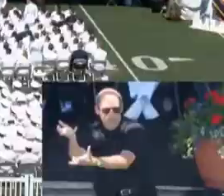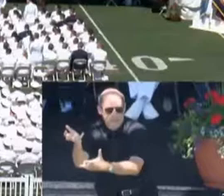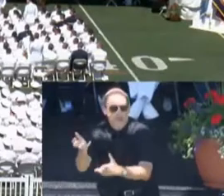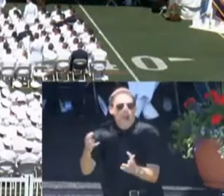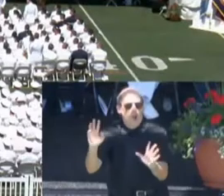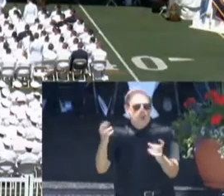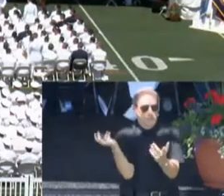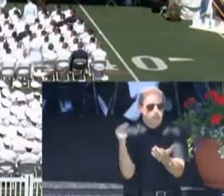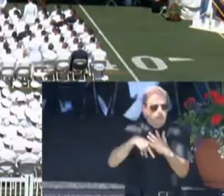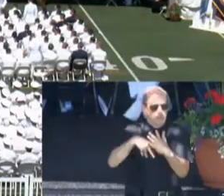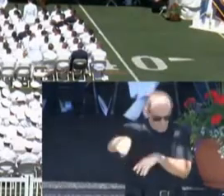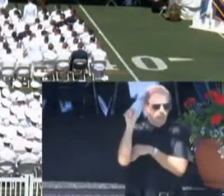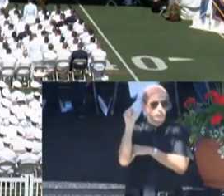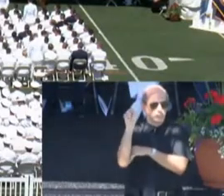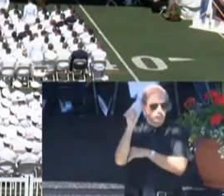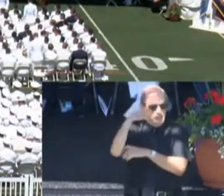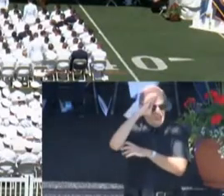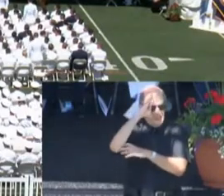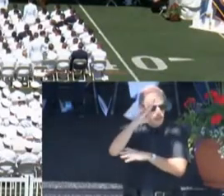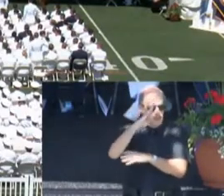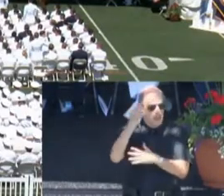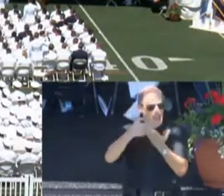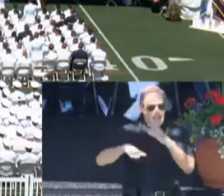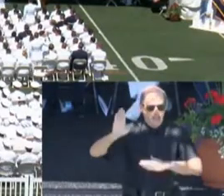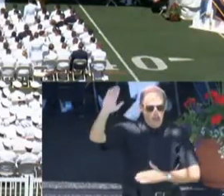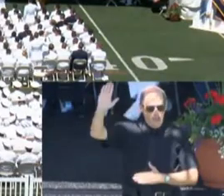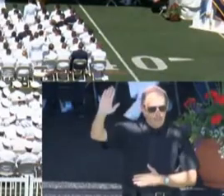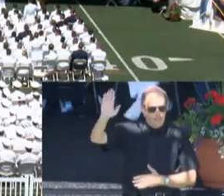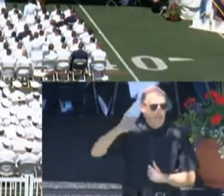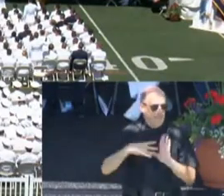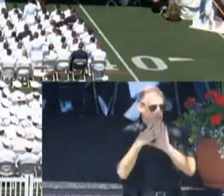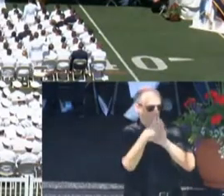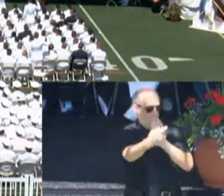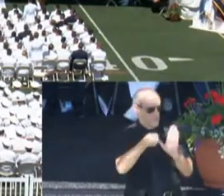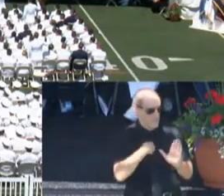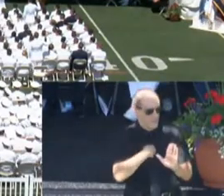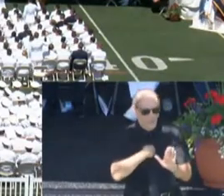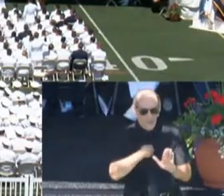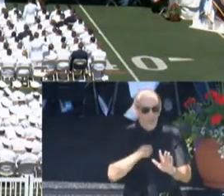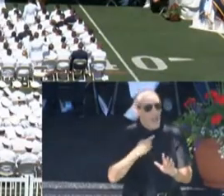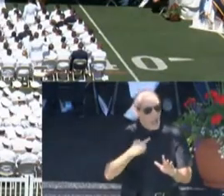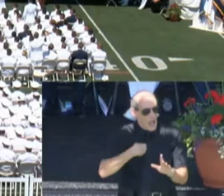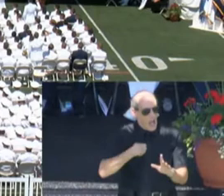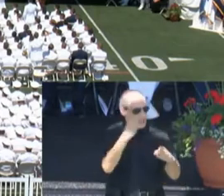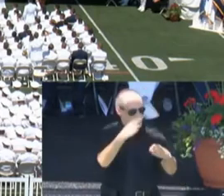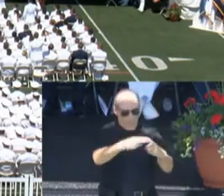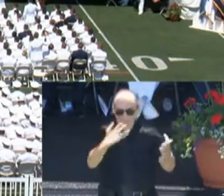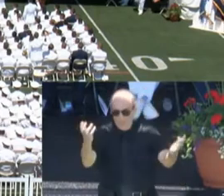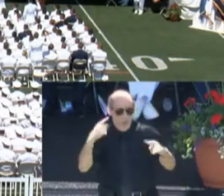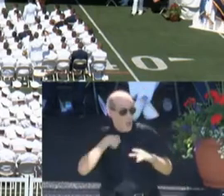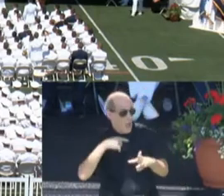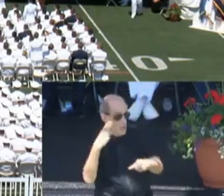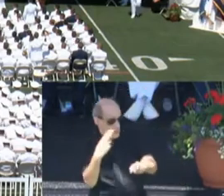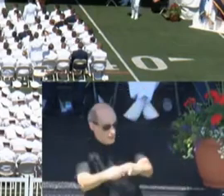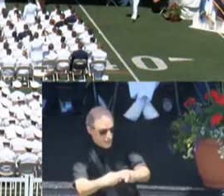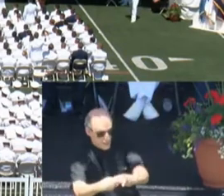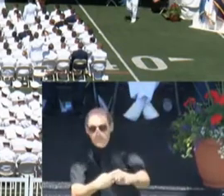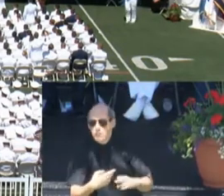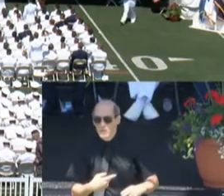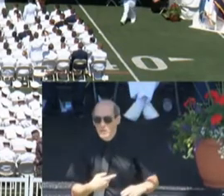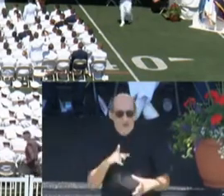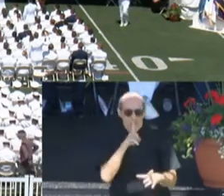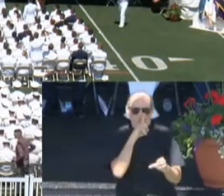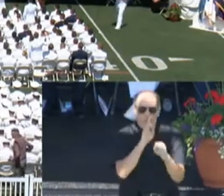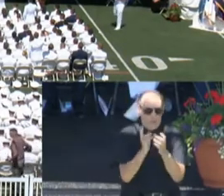please come to attention and raise your right hand. Please repeat after me. I state your name.